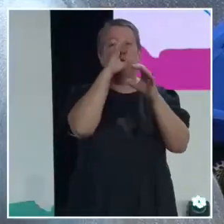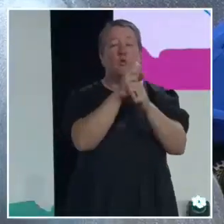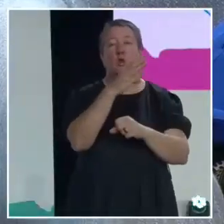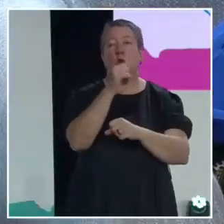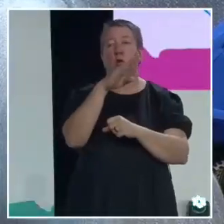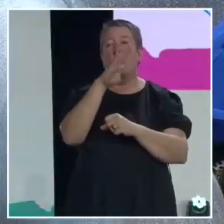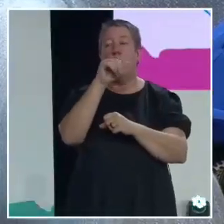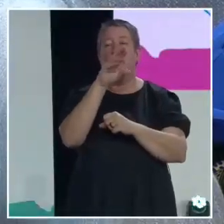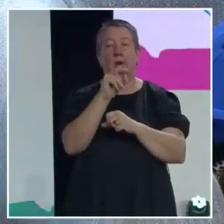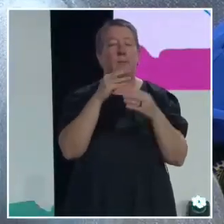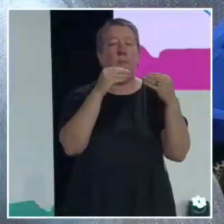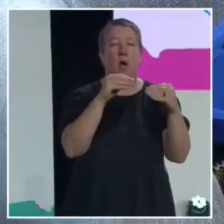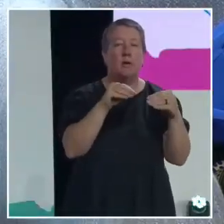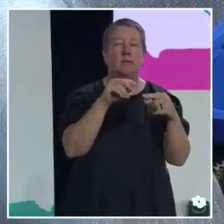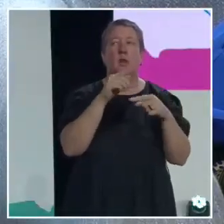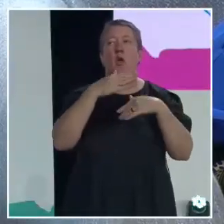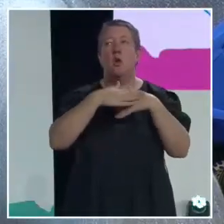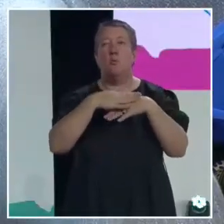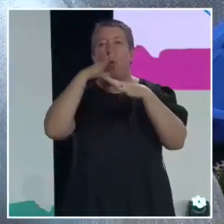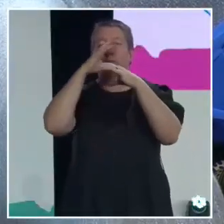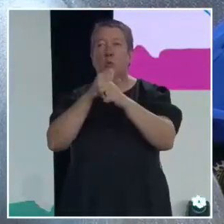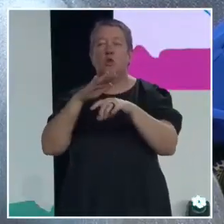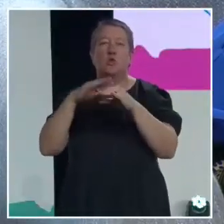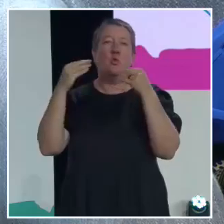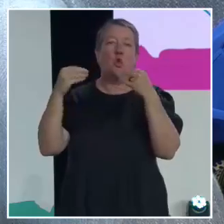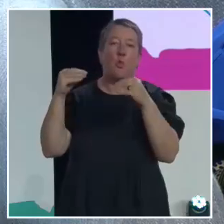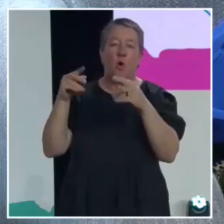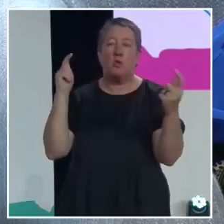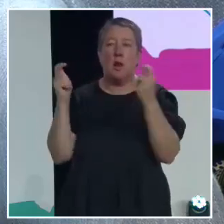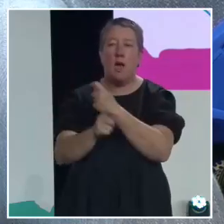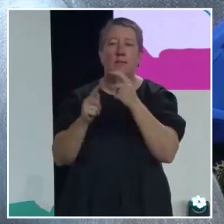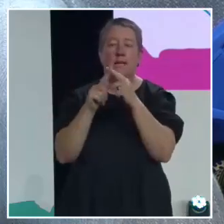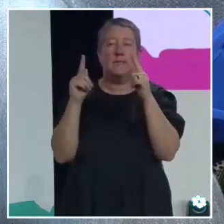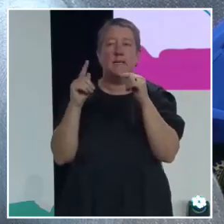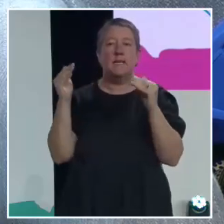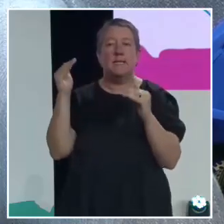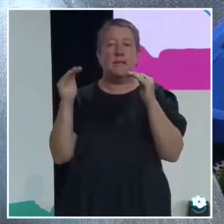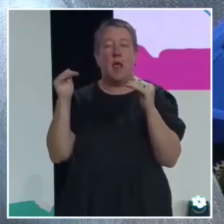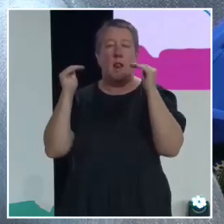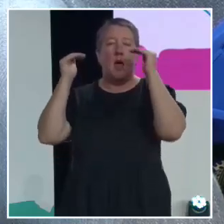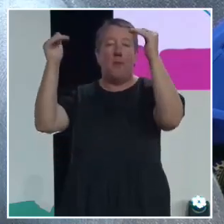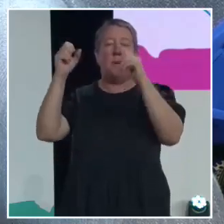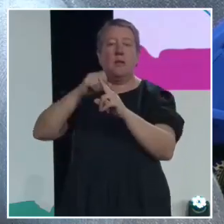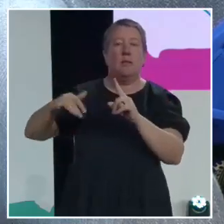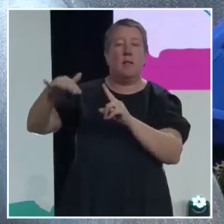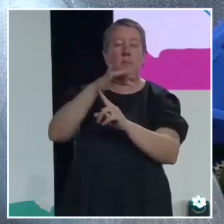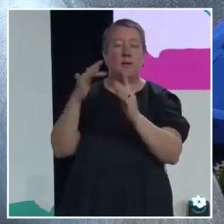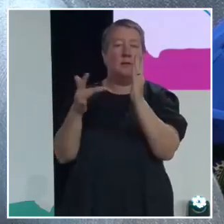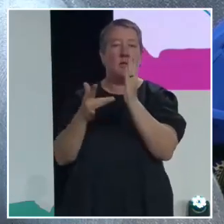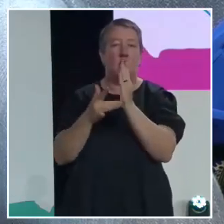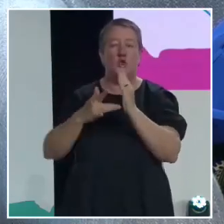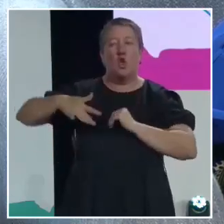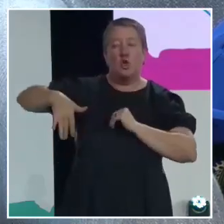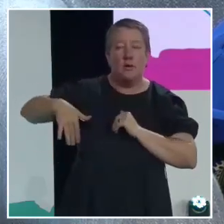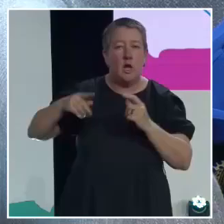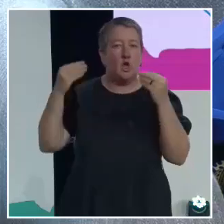climate topic, they should focus a lot more on commercializing and scaling up climate technologies that are not yet commercial